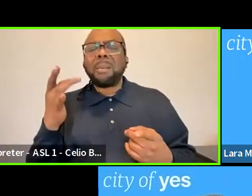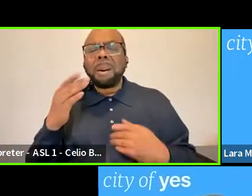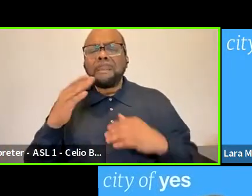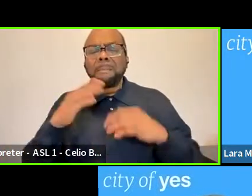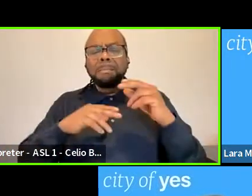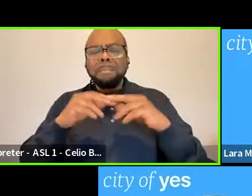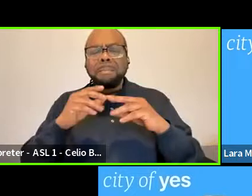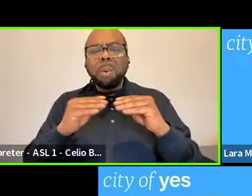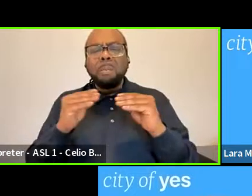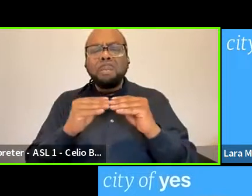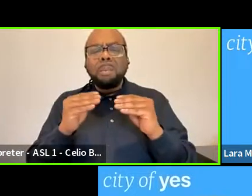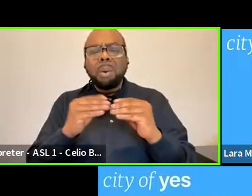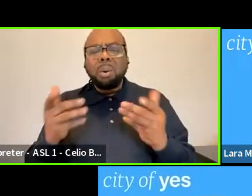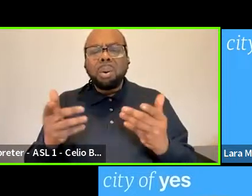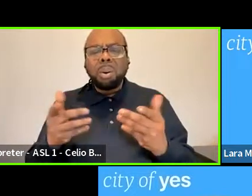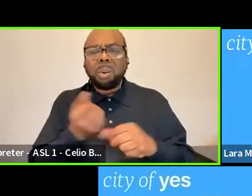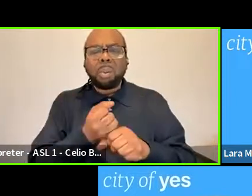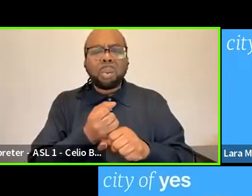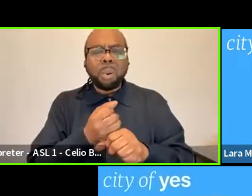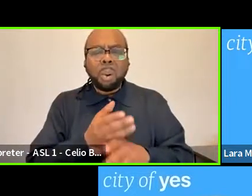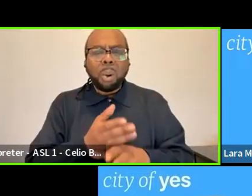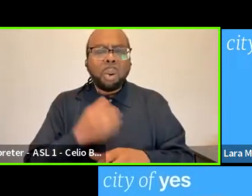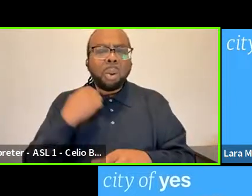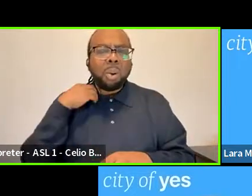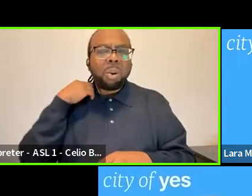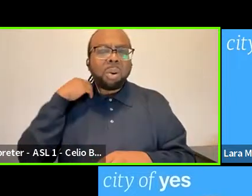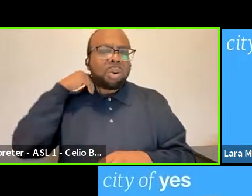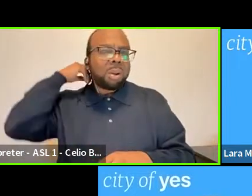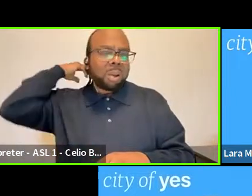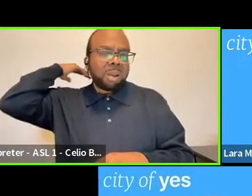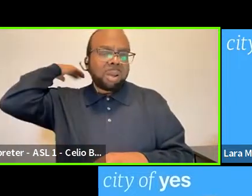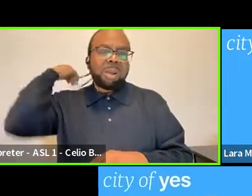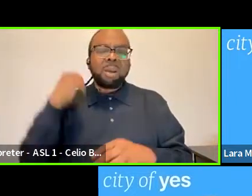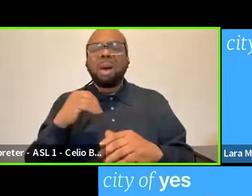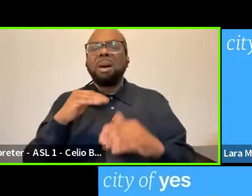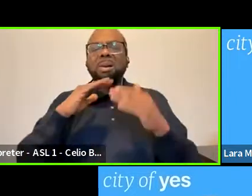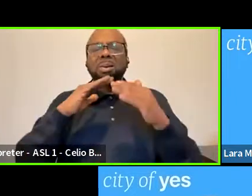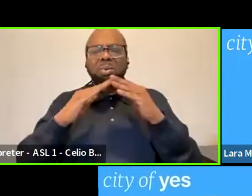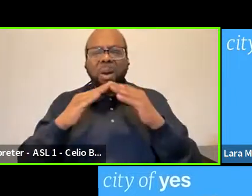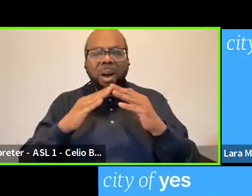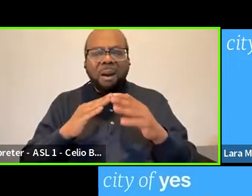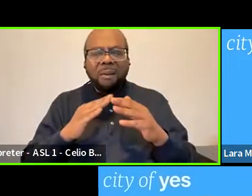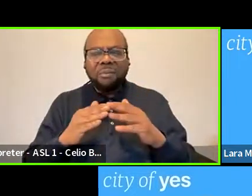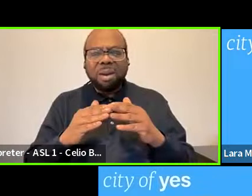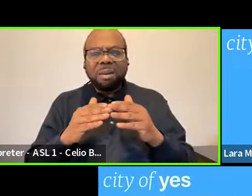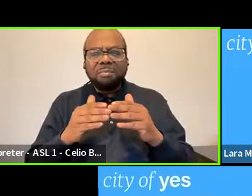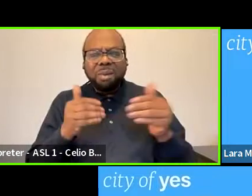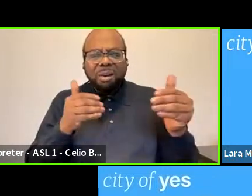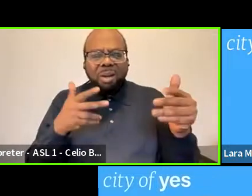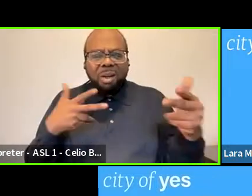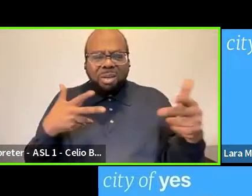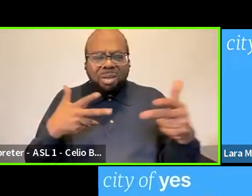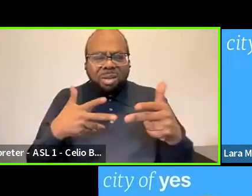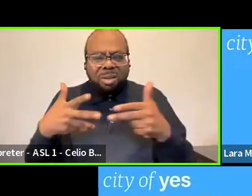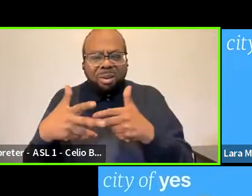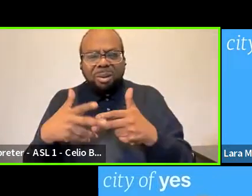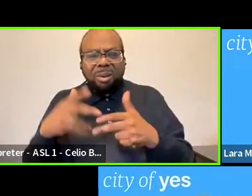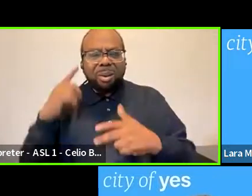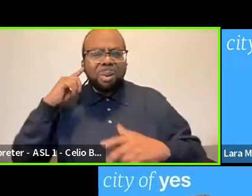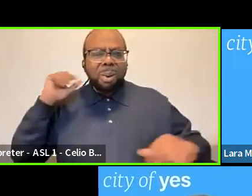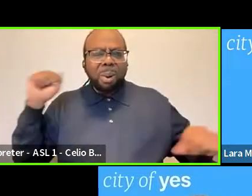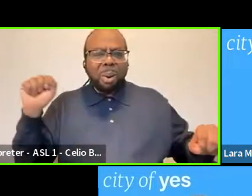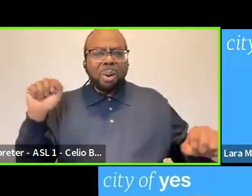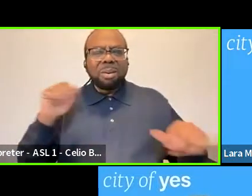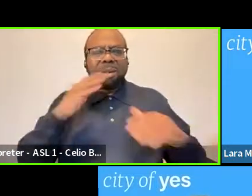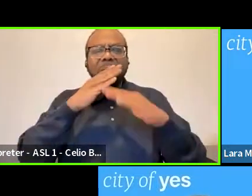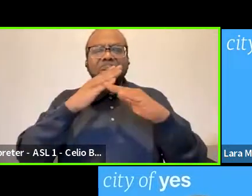buildings that are going to be causing, um, you know, traffic, congestion, noise in these peaceful residential areas,